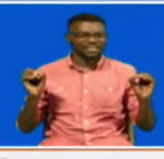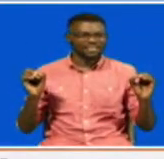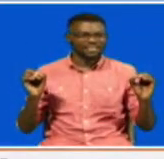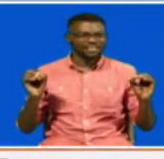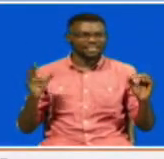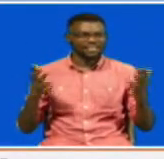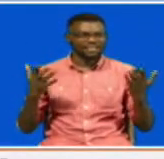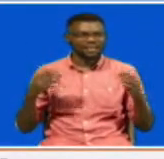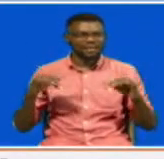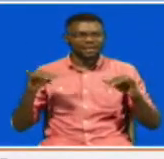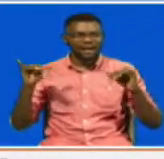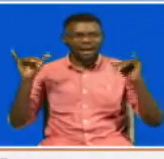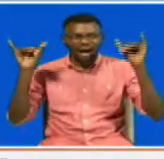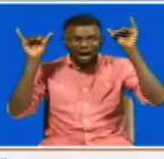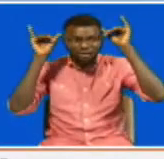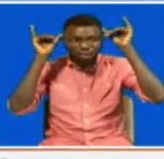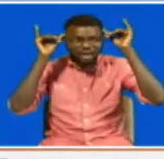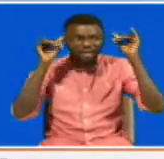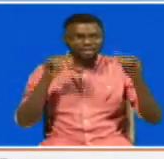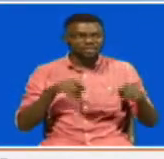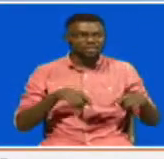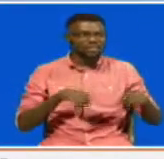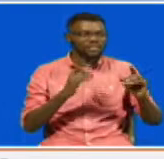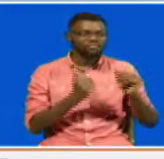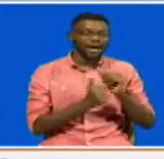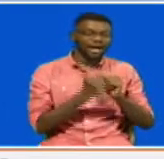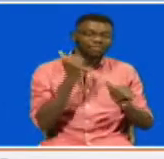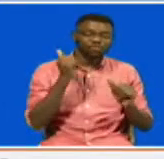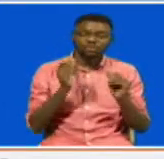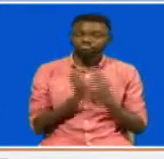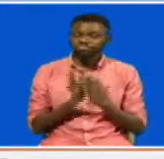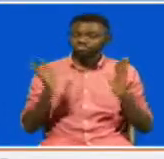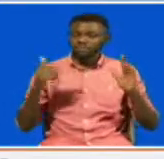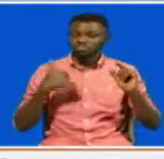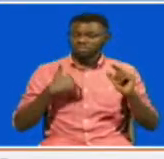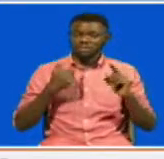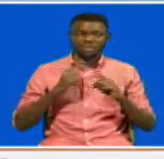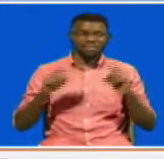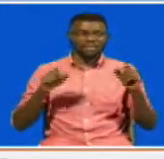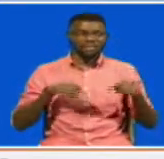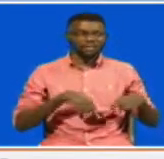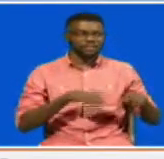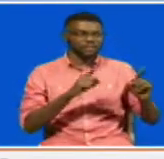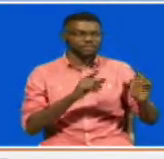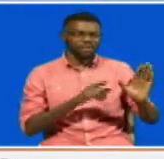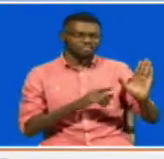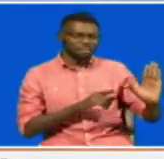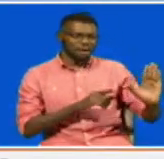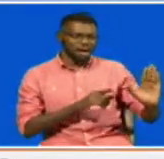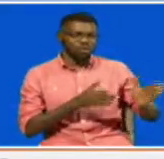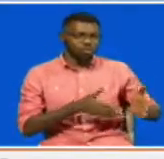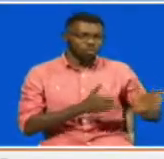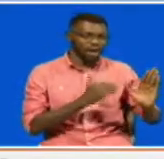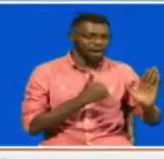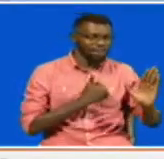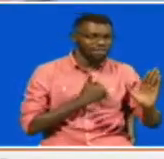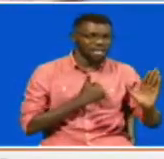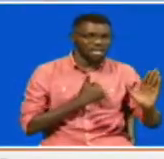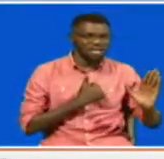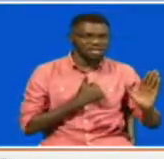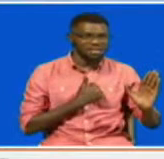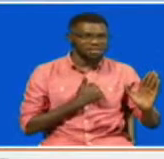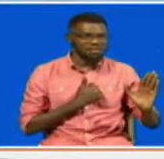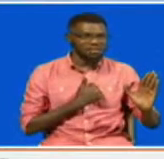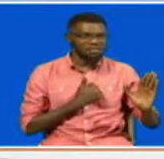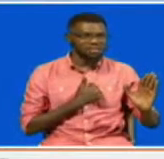Boni Khalwale, who has maybe refused to congratulate me, but maybe he has his own scares. Yes. Okay. And his own, he looks at